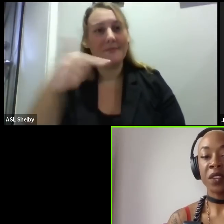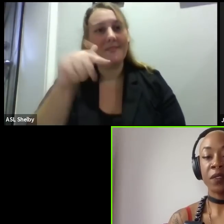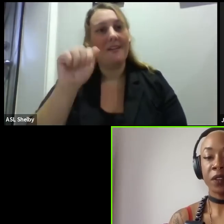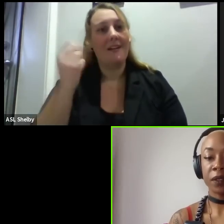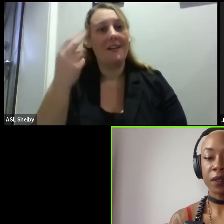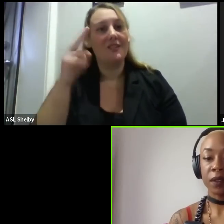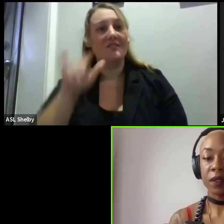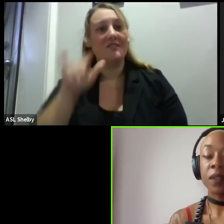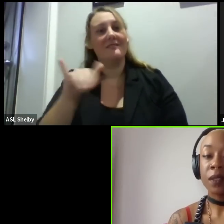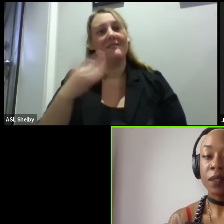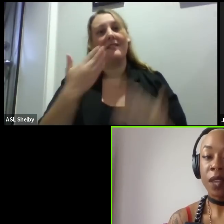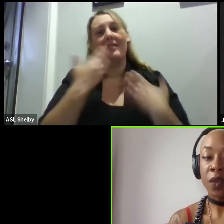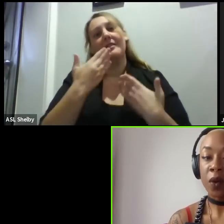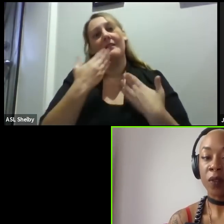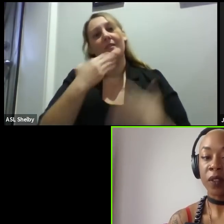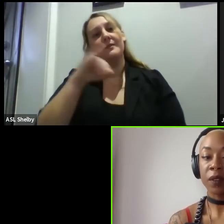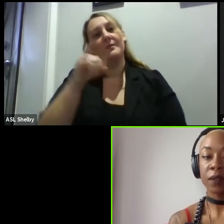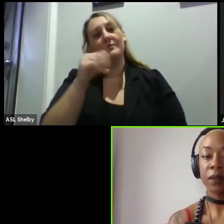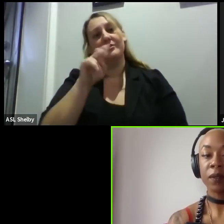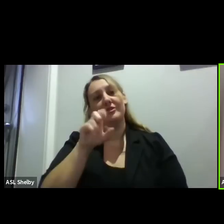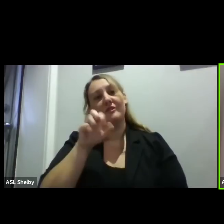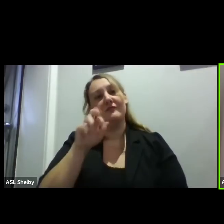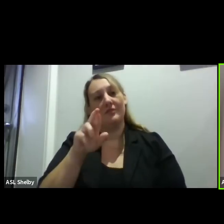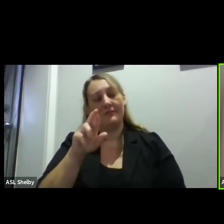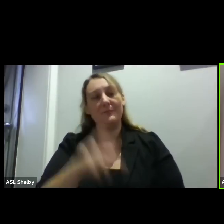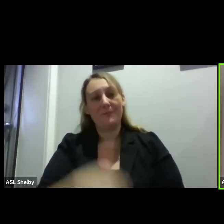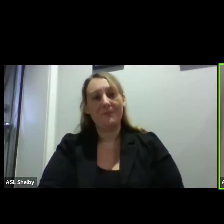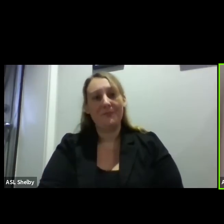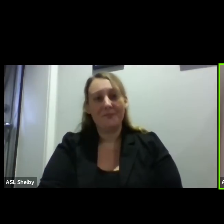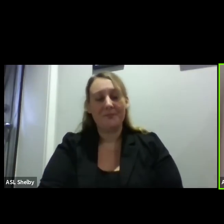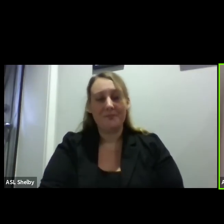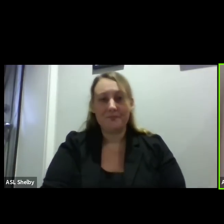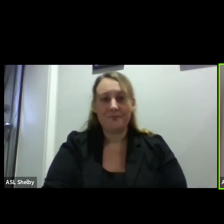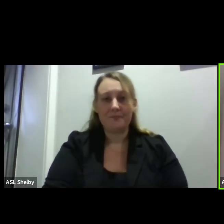Thank you, Jennifer. Thank you, Alvin.